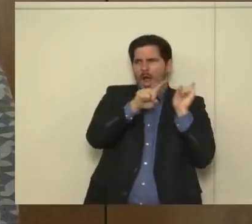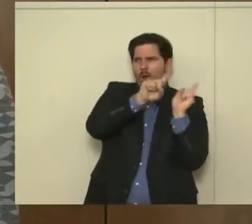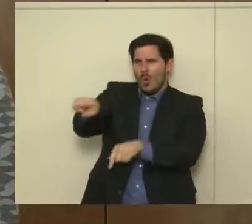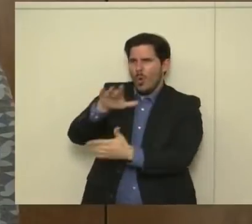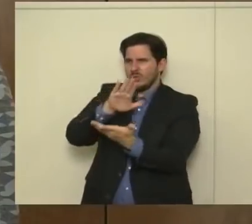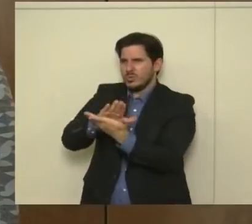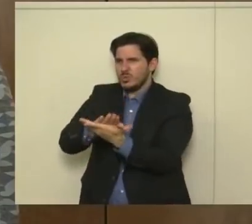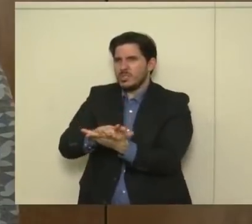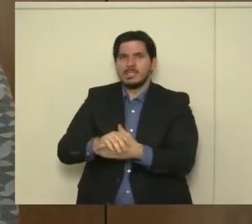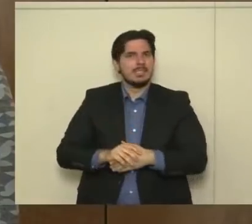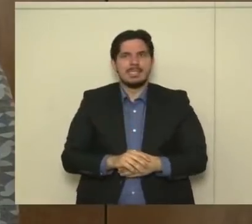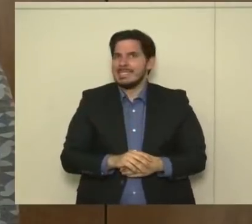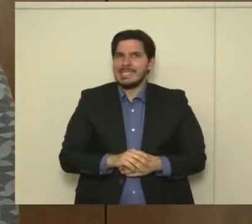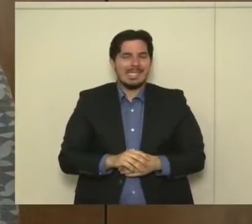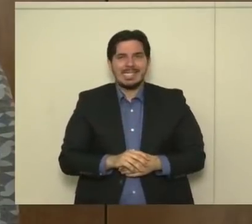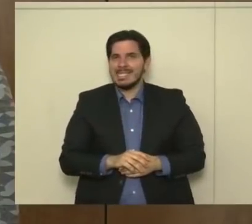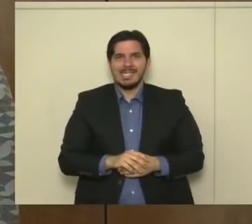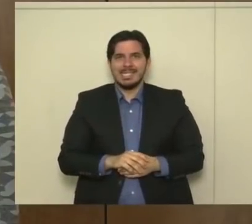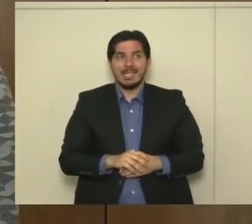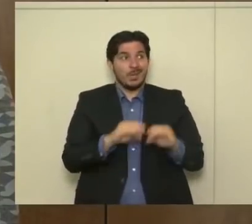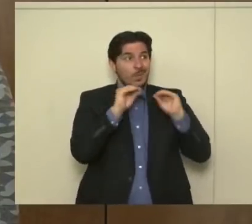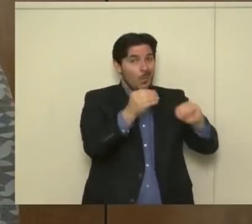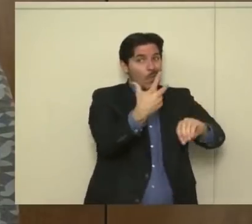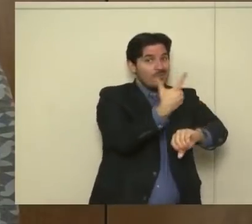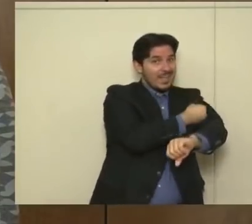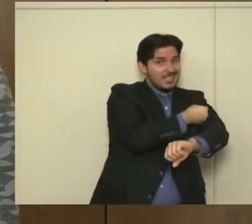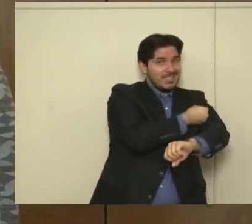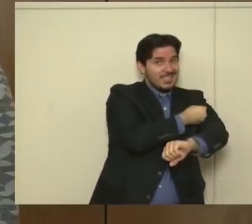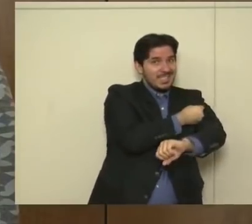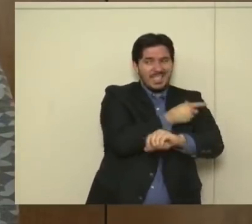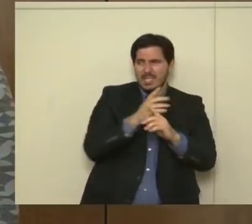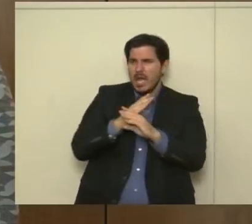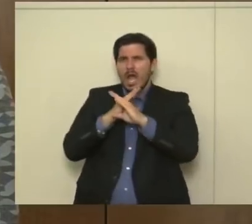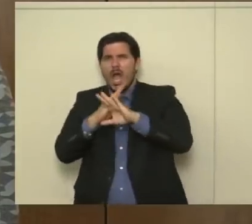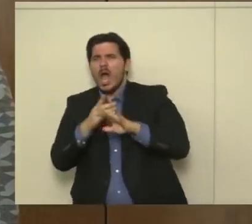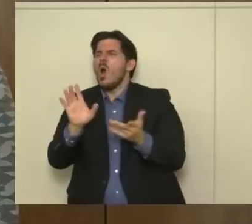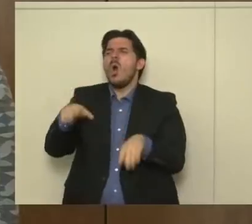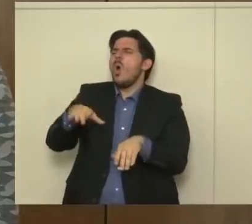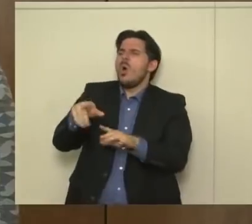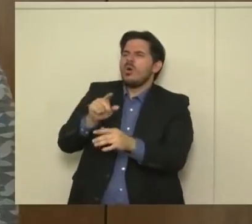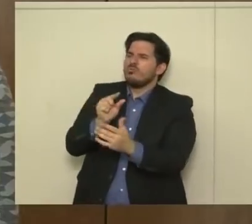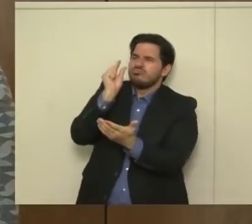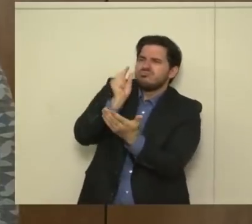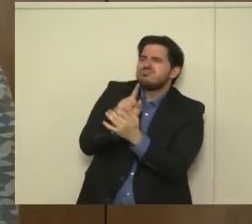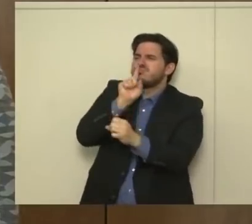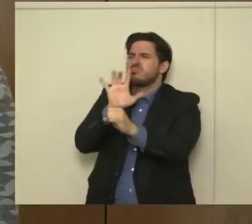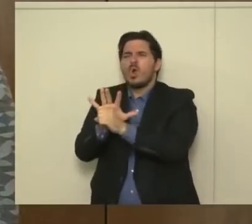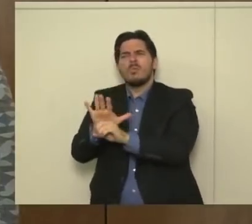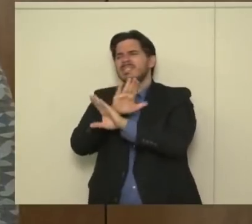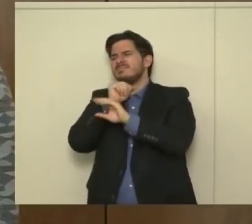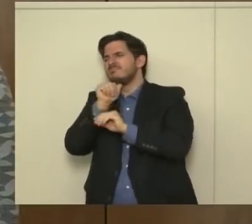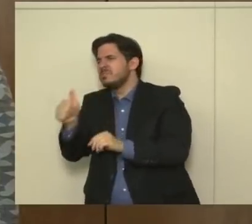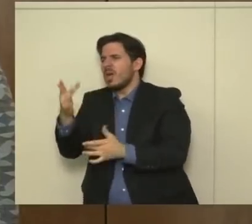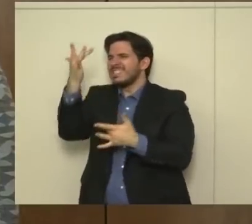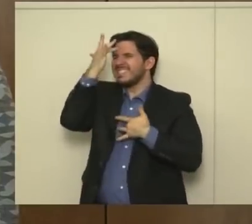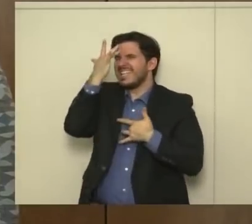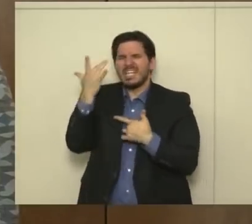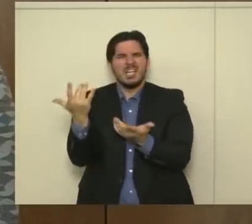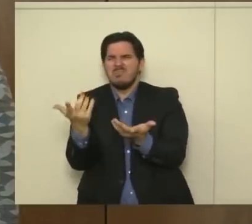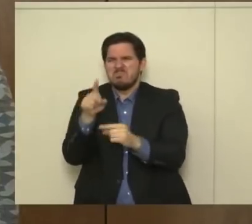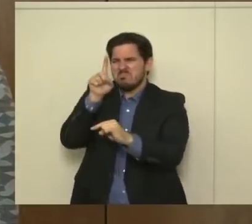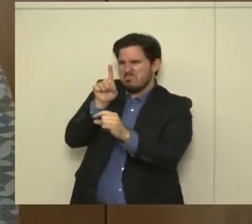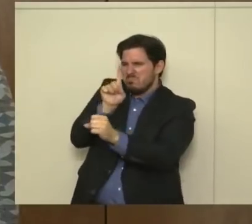you will not get this virus. I mean, that's what people should expect if I was going to make that mandate. That if